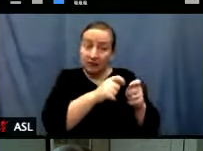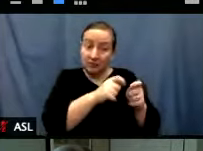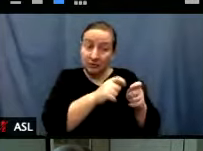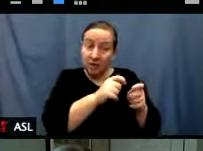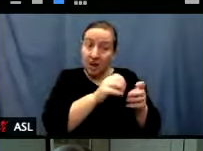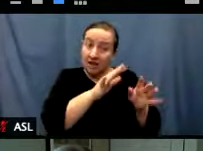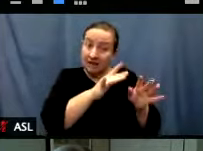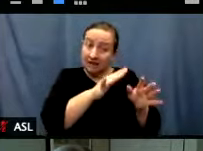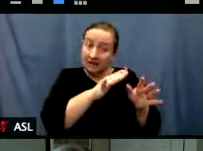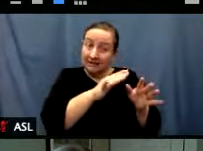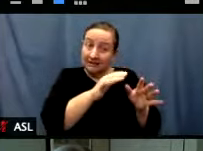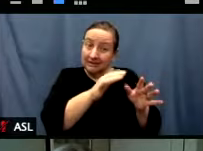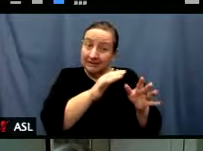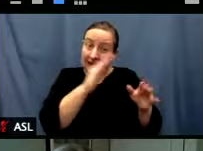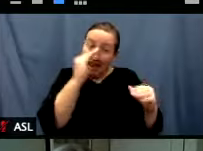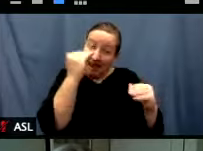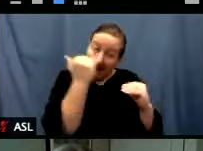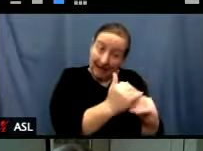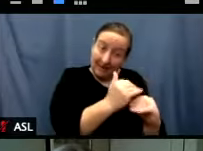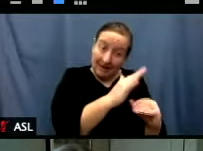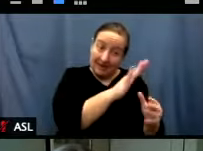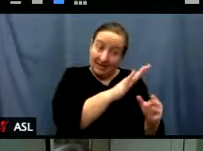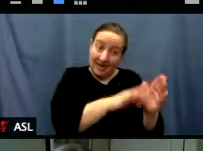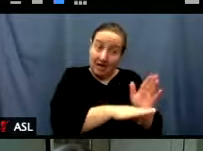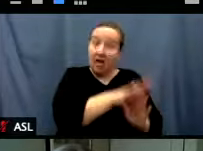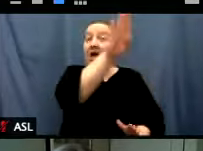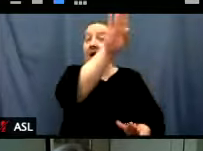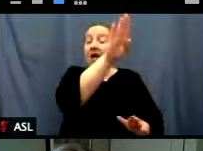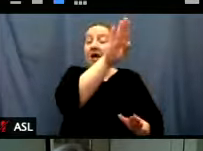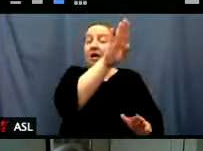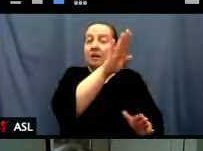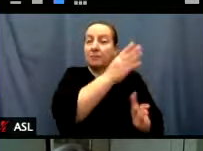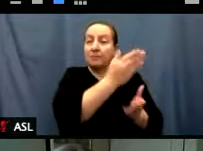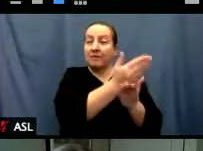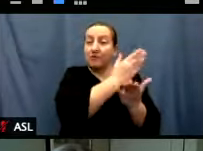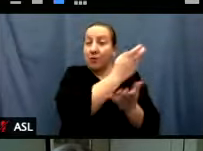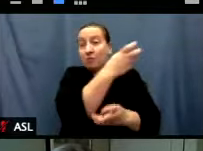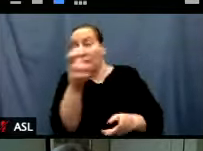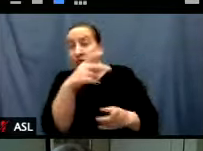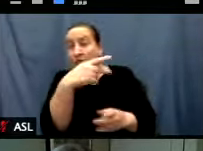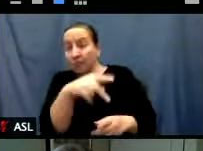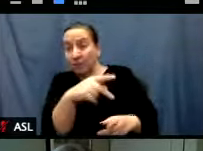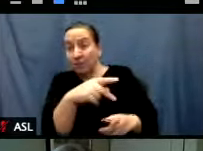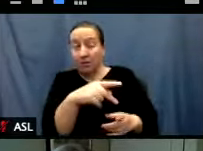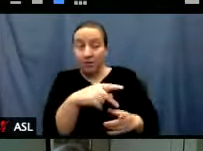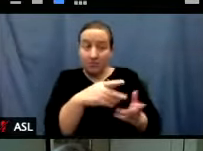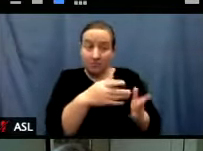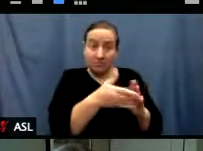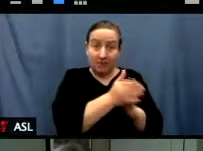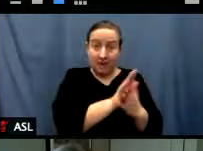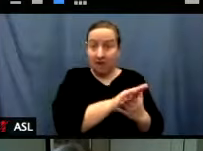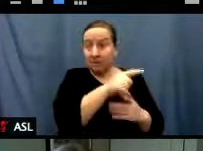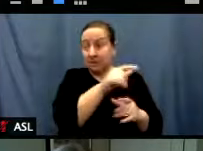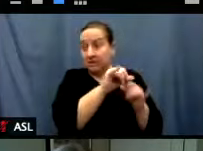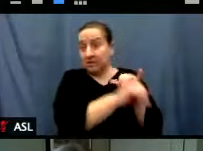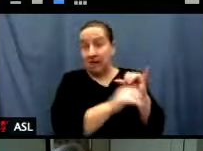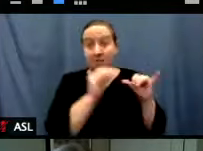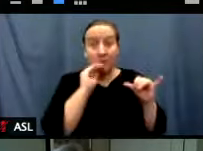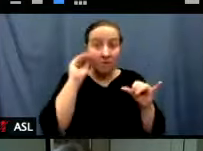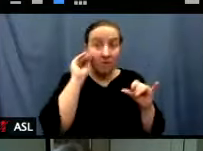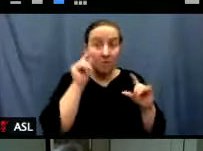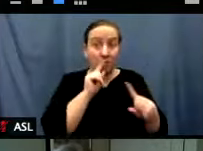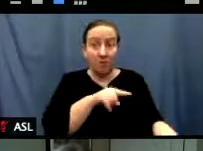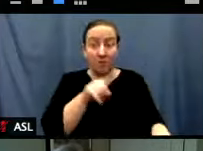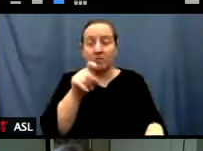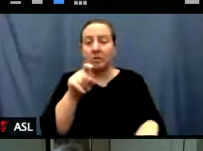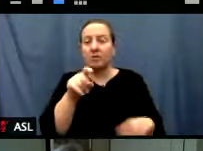before moving them to level purple, potentially the stay-at-home orders? And then the second question